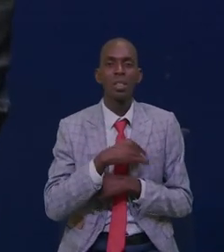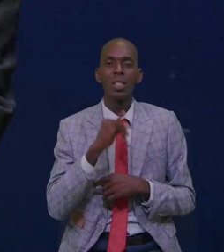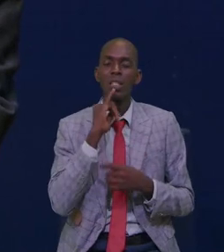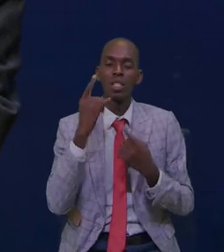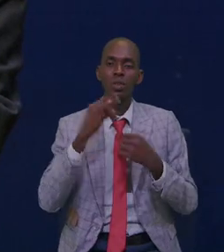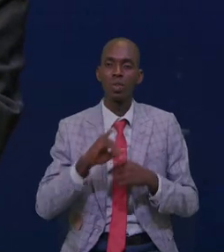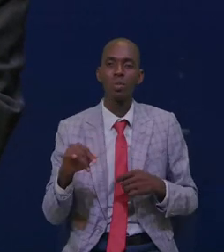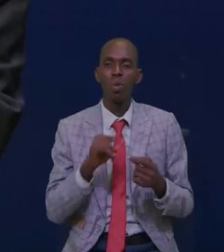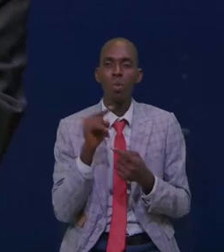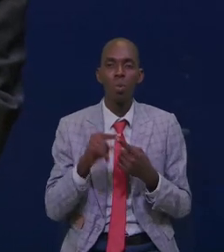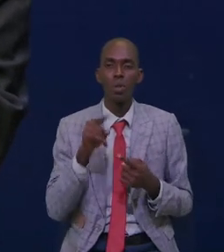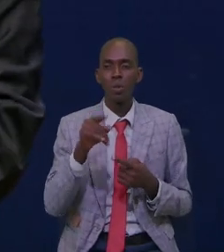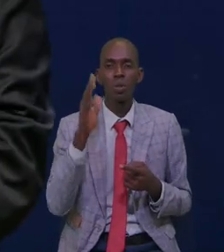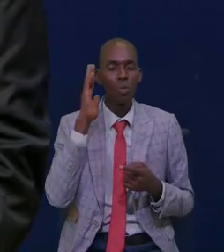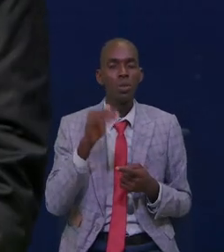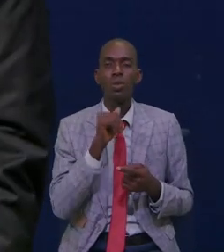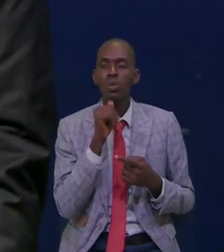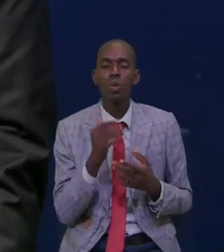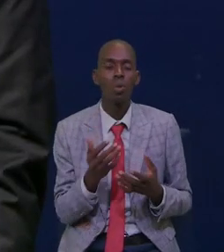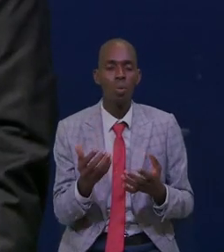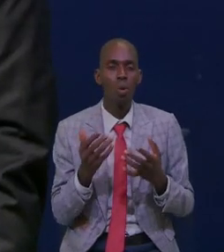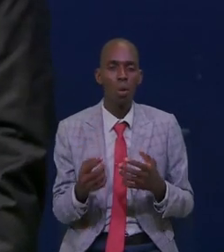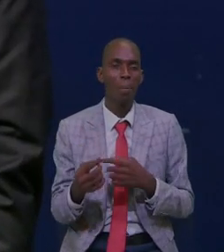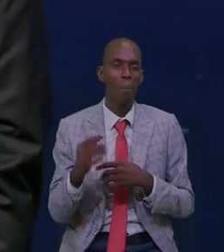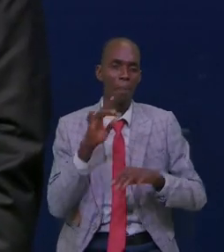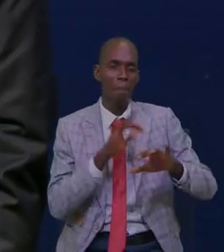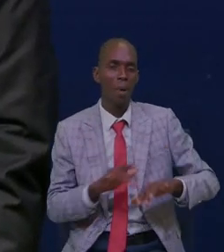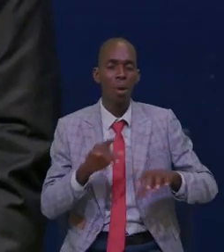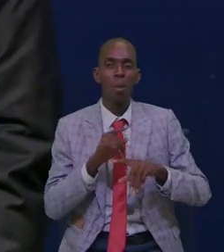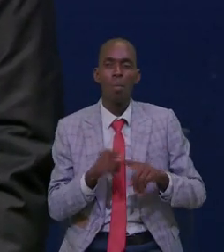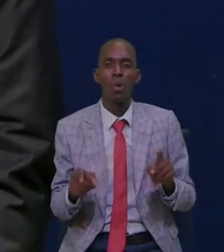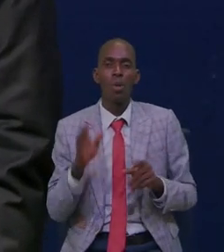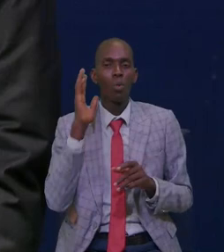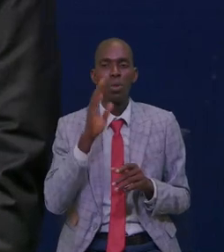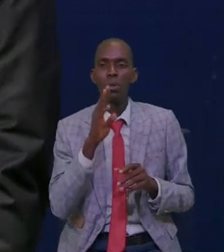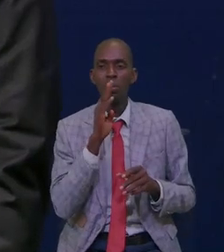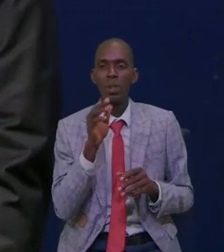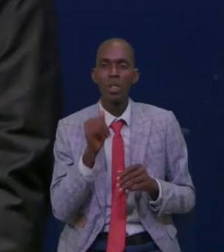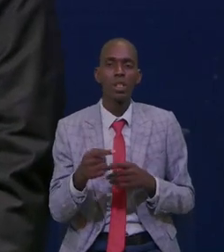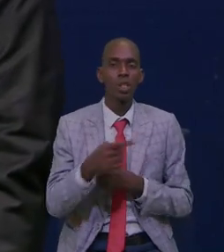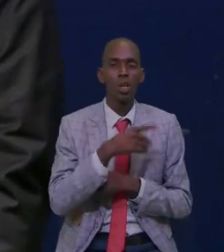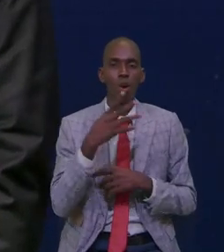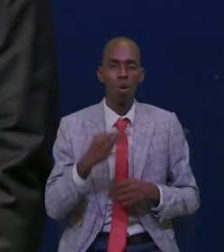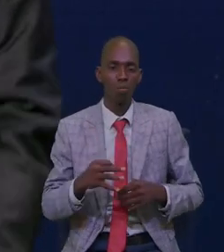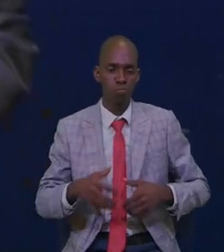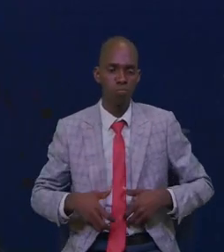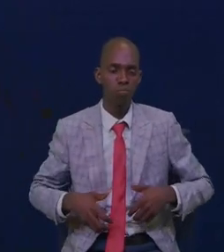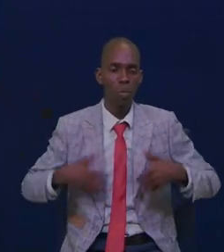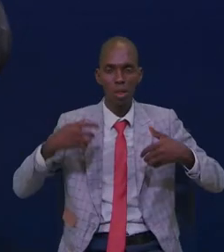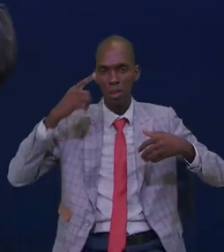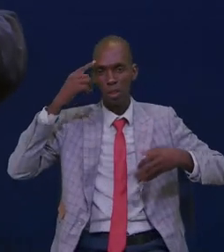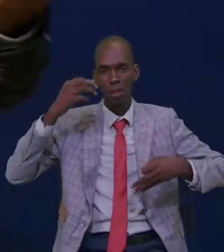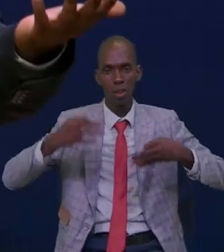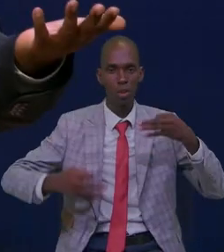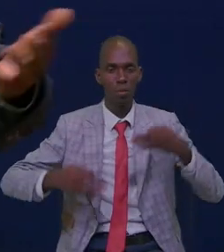not delight in mercy, when it will be the day of wrath, the day of judgment, the day of fiery indignation.